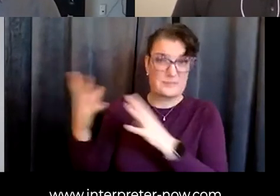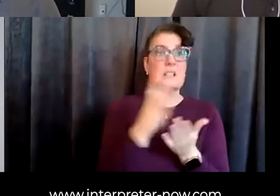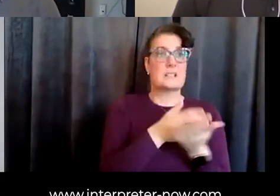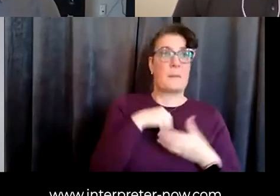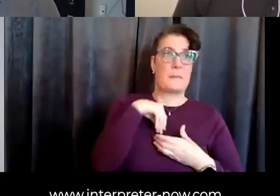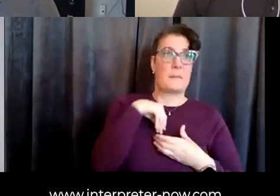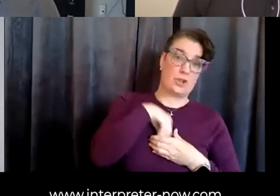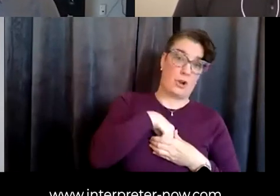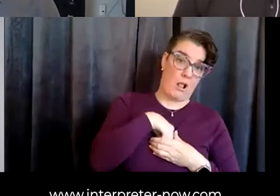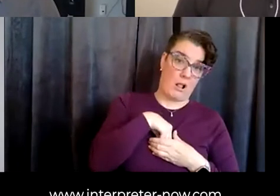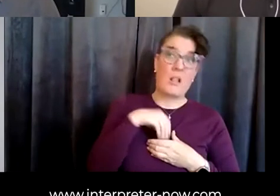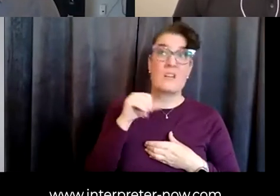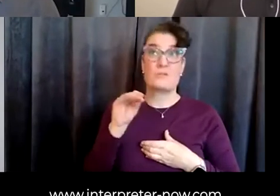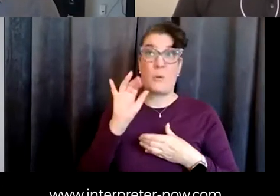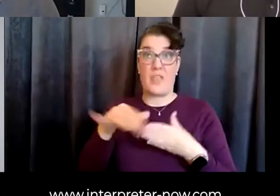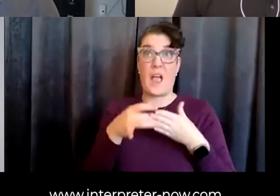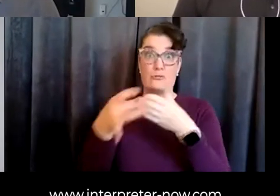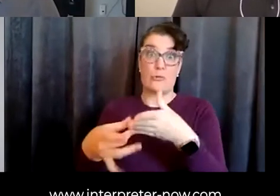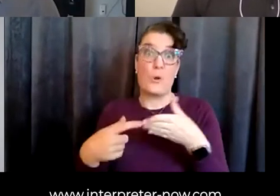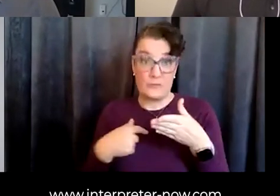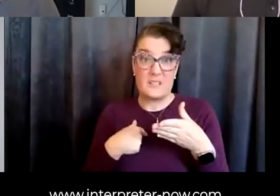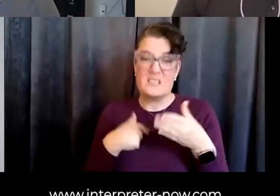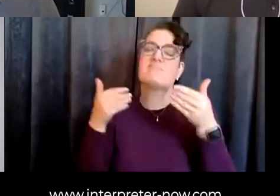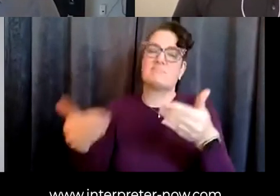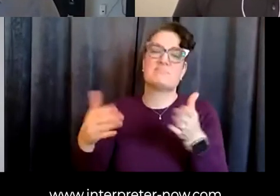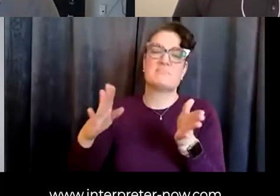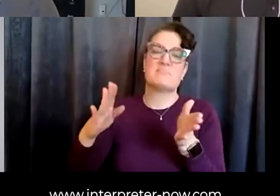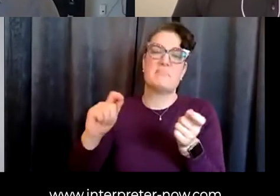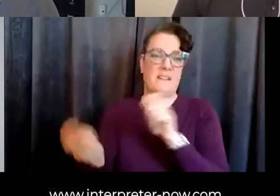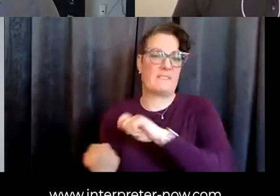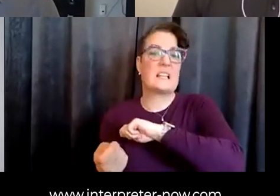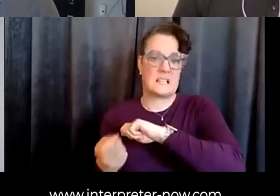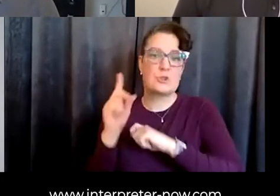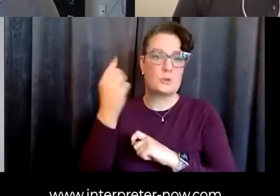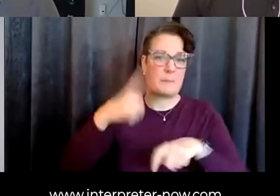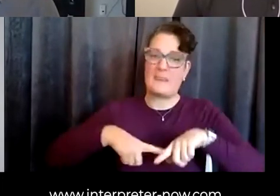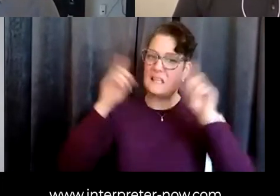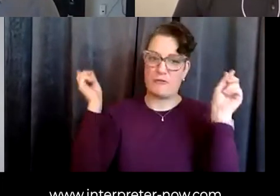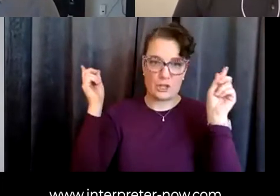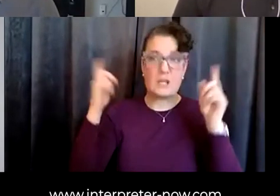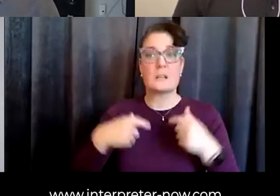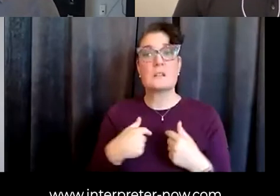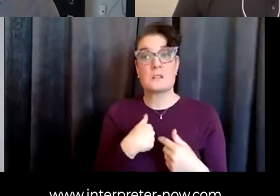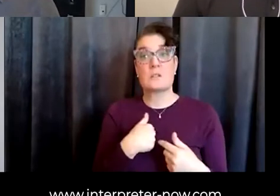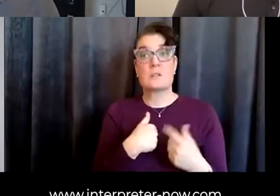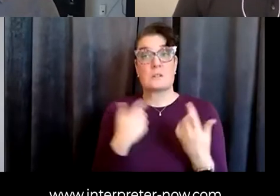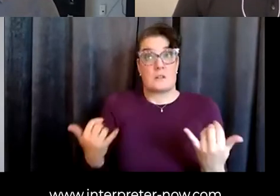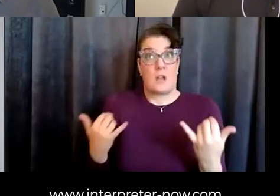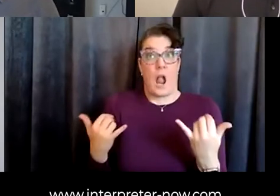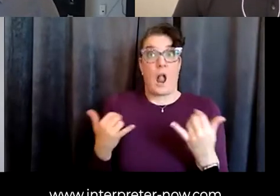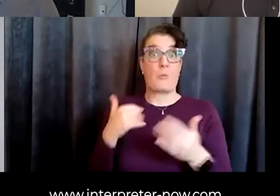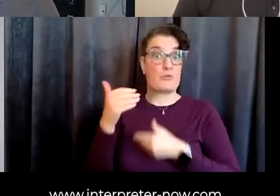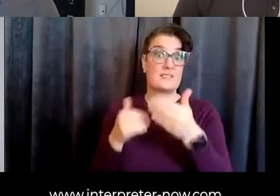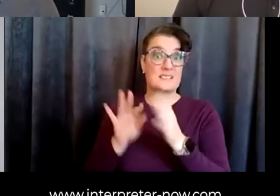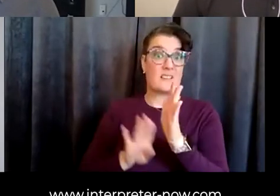that drove me really to pivot and to do something about it. So I am in the process of building Hooky,